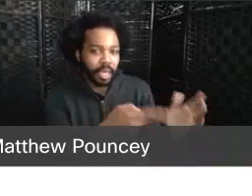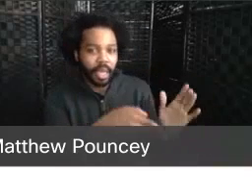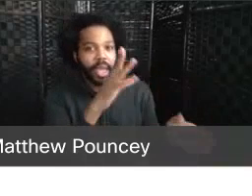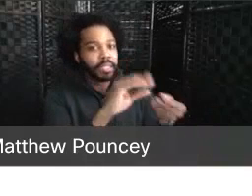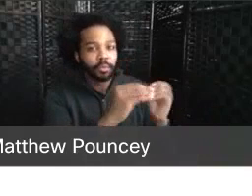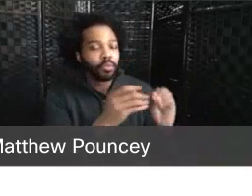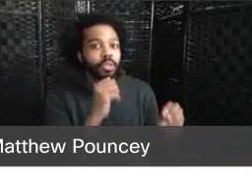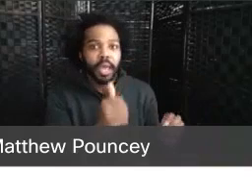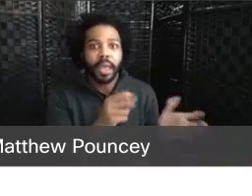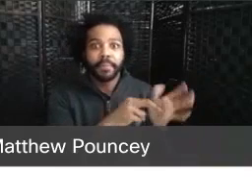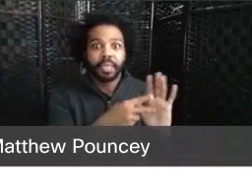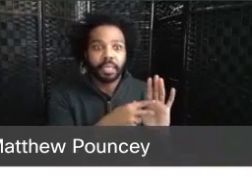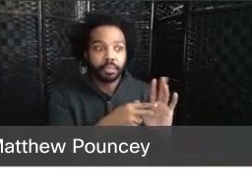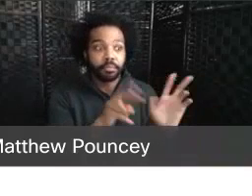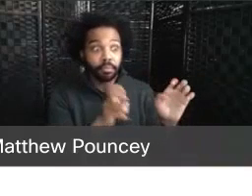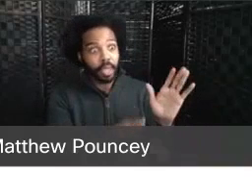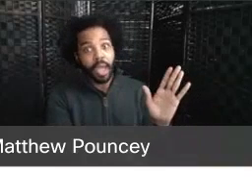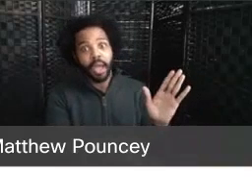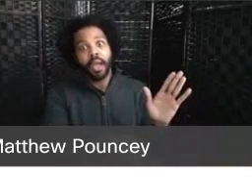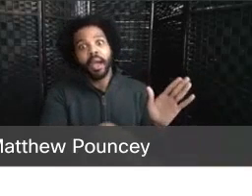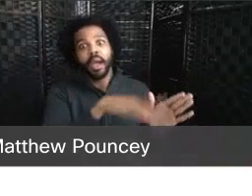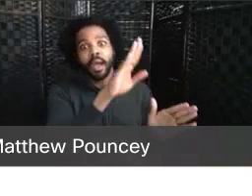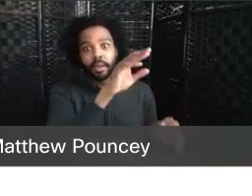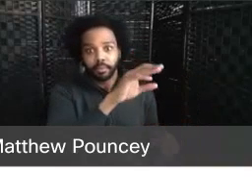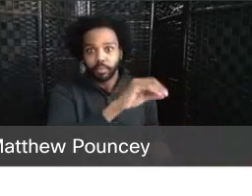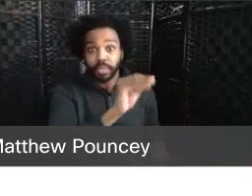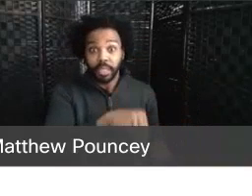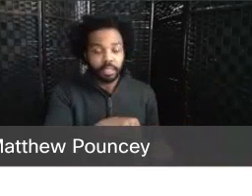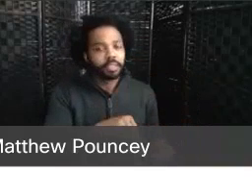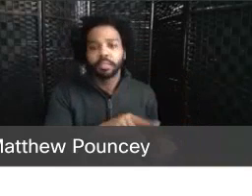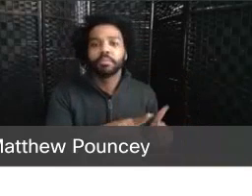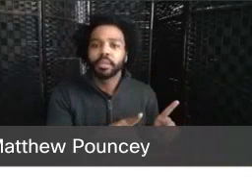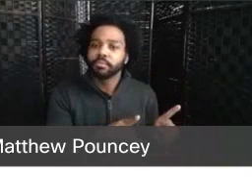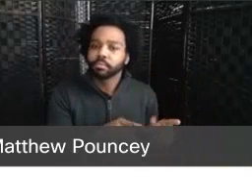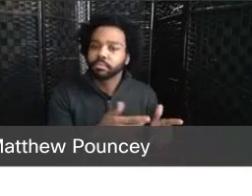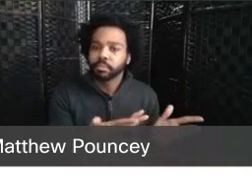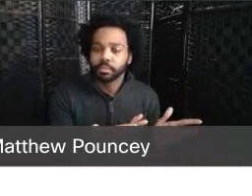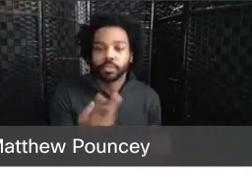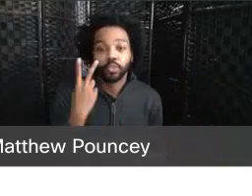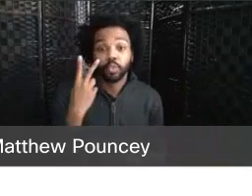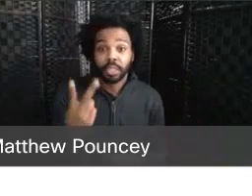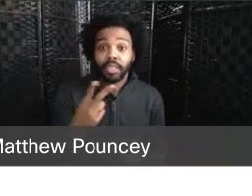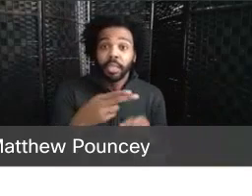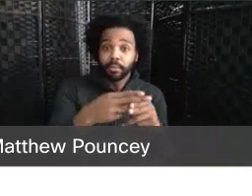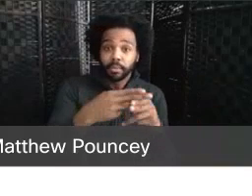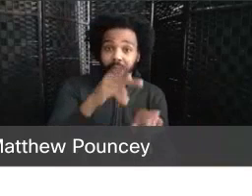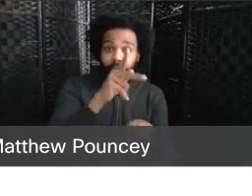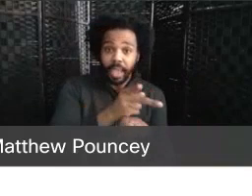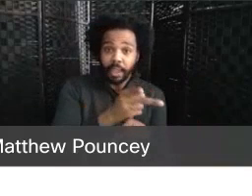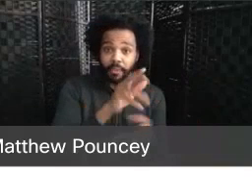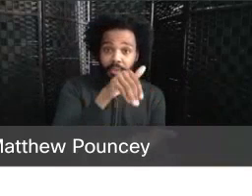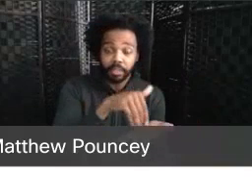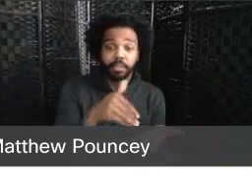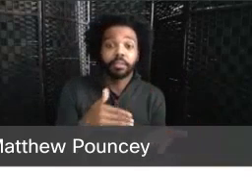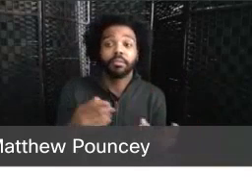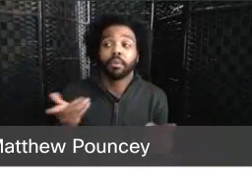necessarily reflect a high percentage of people in supported living. But as you can see here, in intermediate care facilities to date, what we've